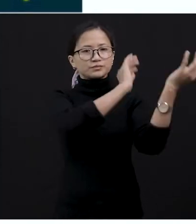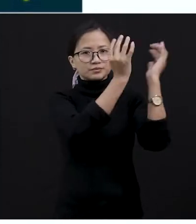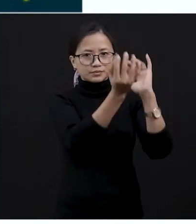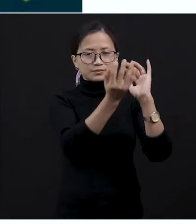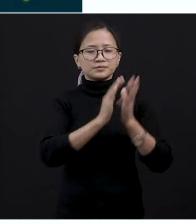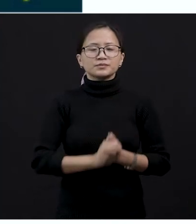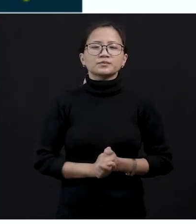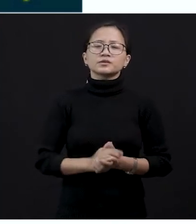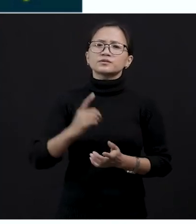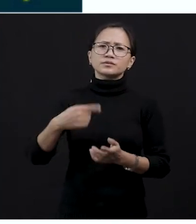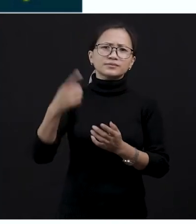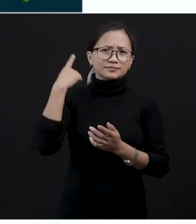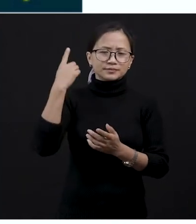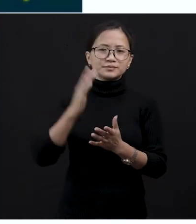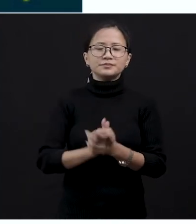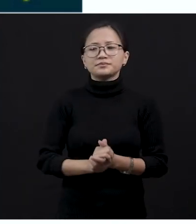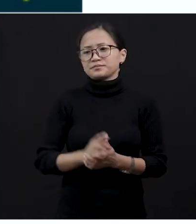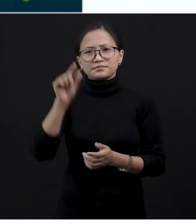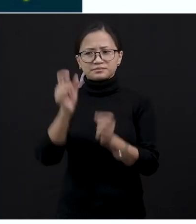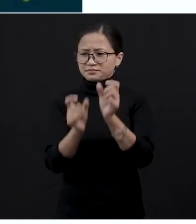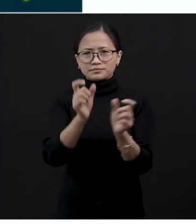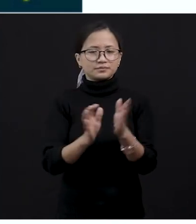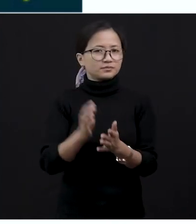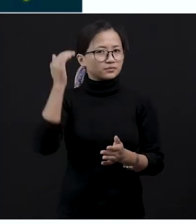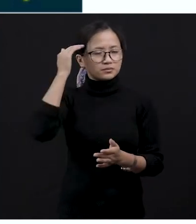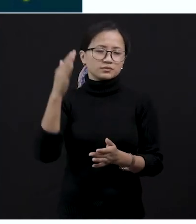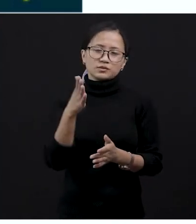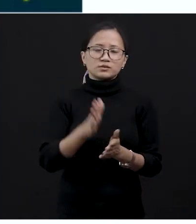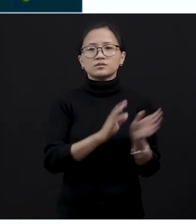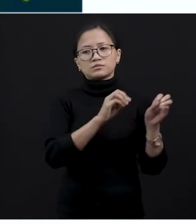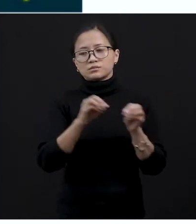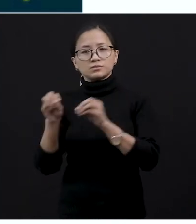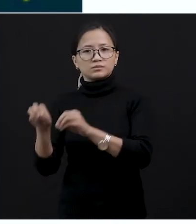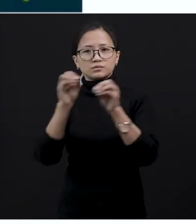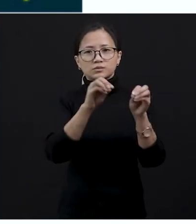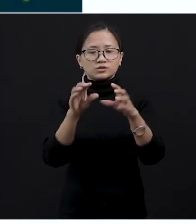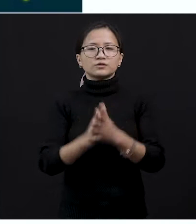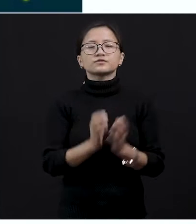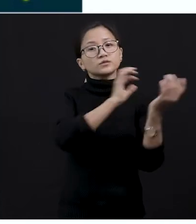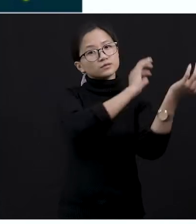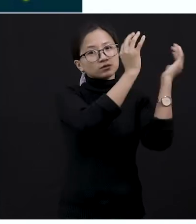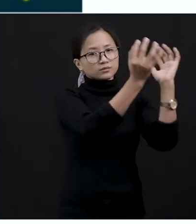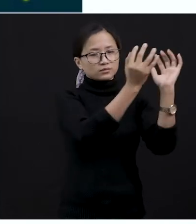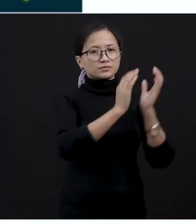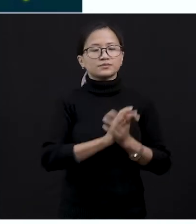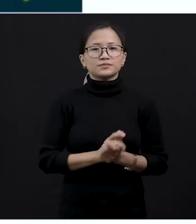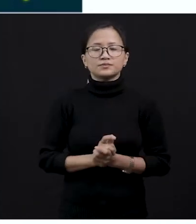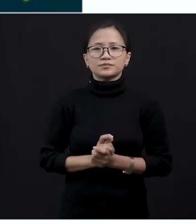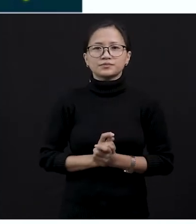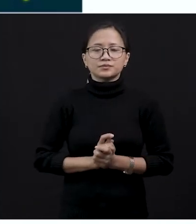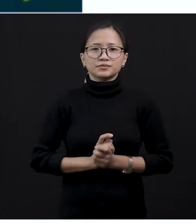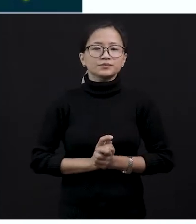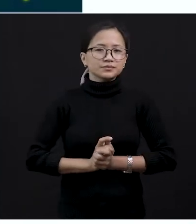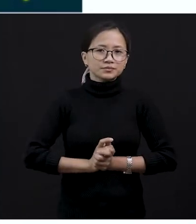alright? So earlier, people did not know about the motion of the earth, that is, the movement of the earth,